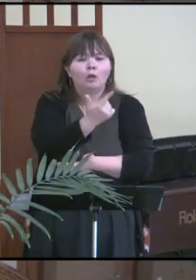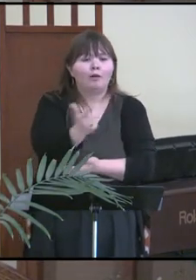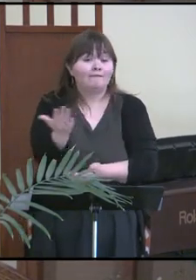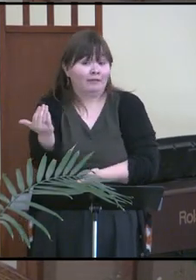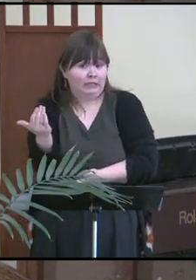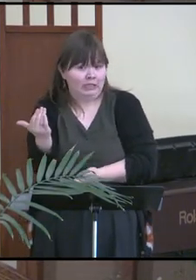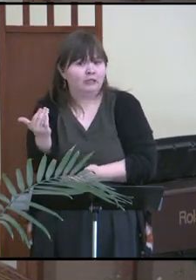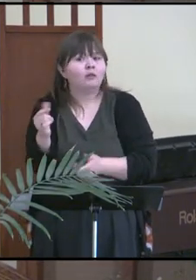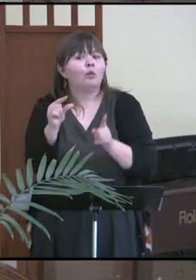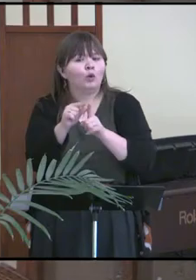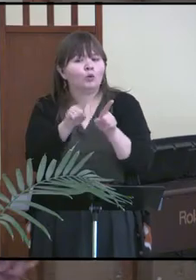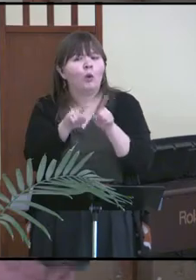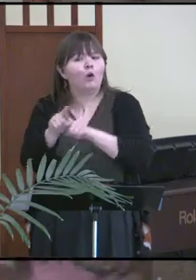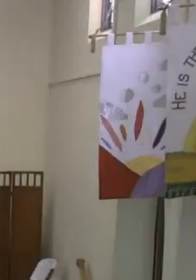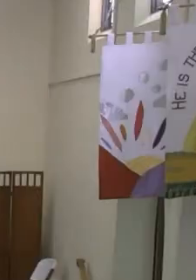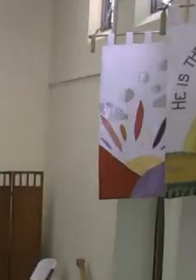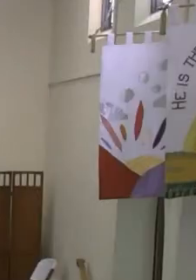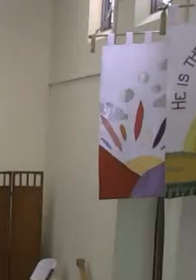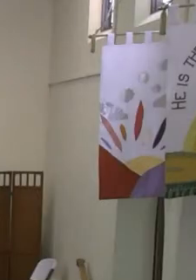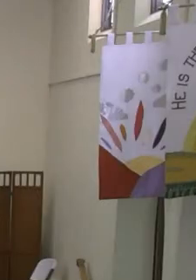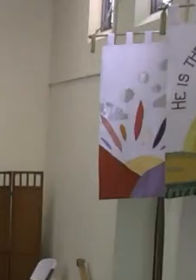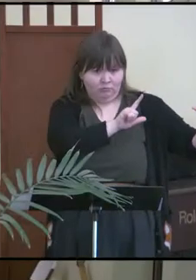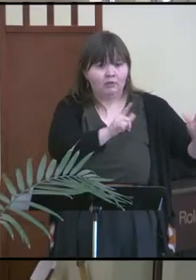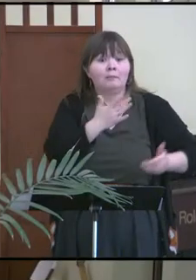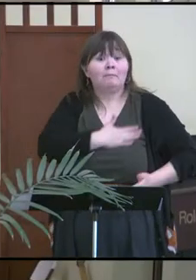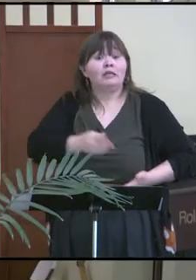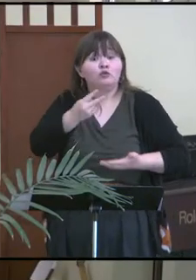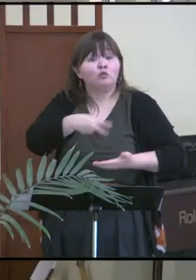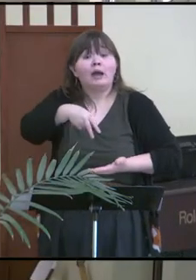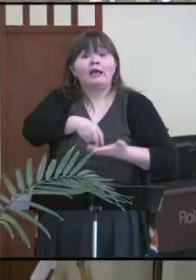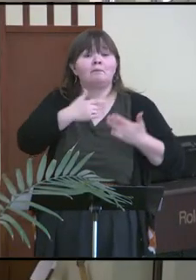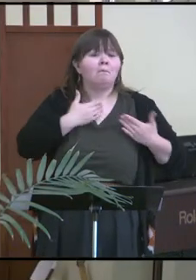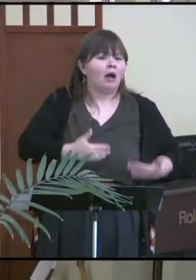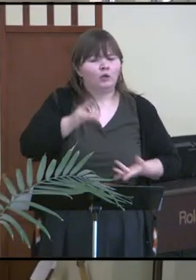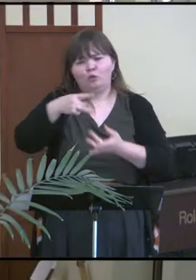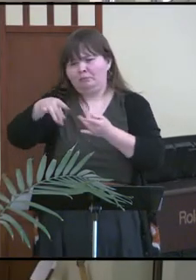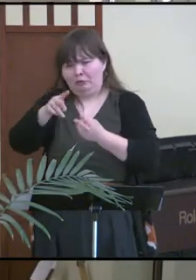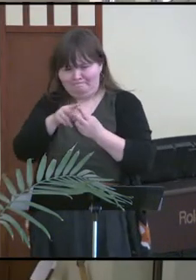2115, but the words will also be on the screen. Please rise in body or spirit.